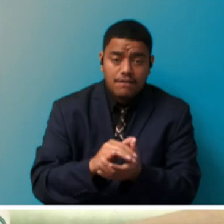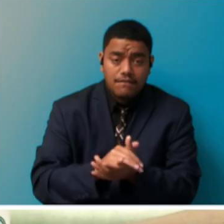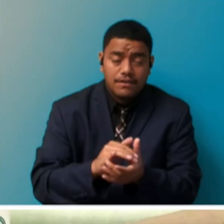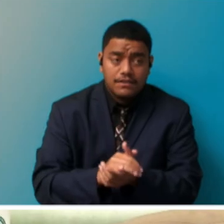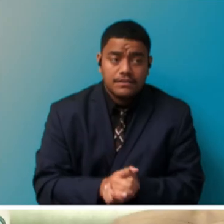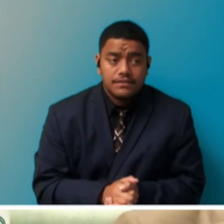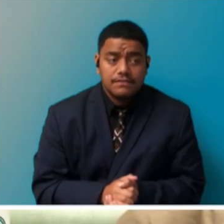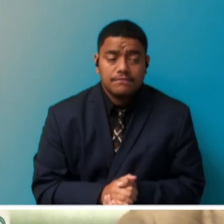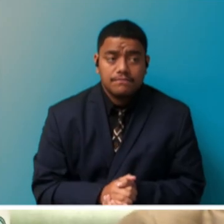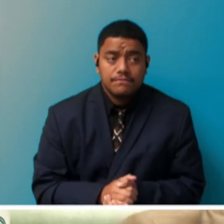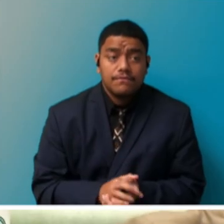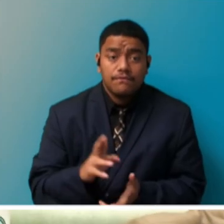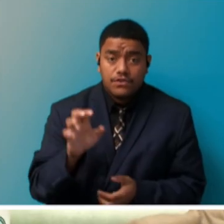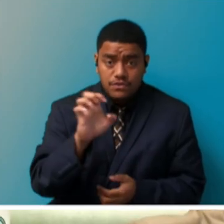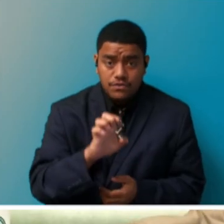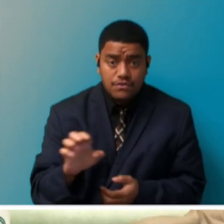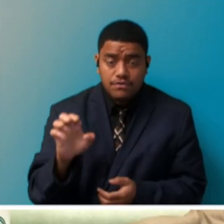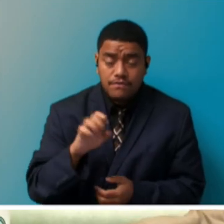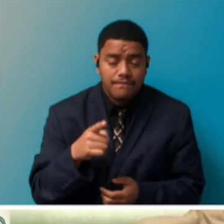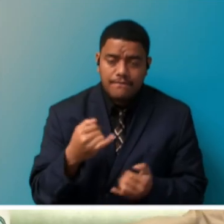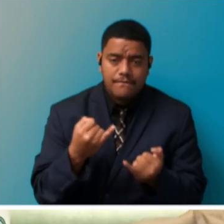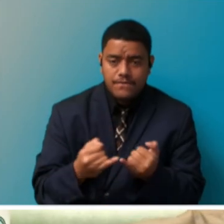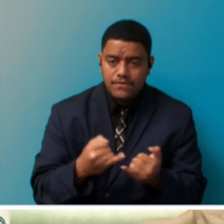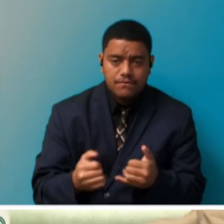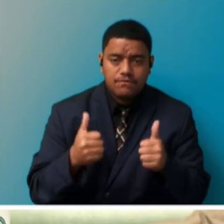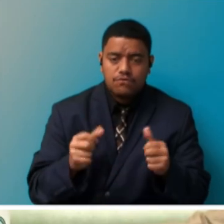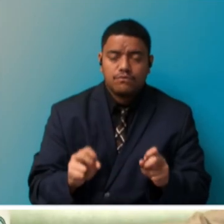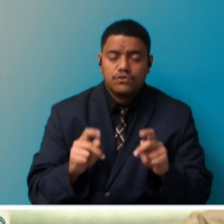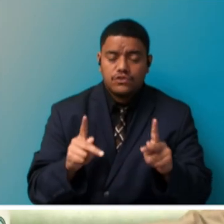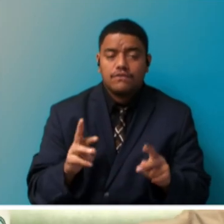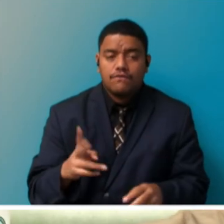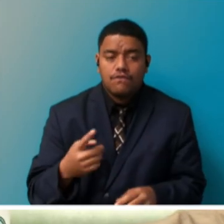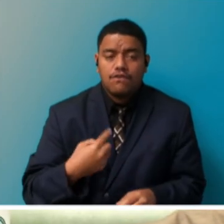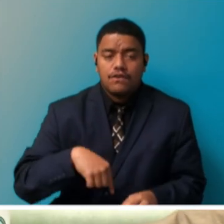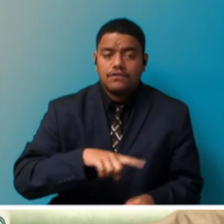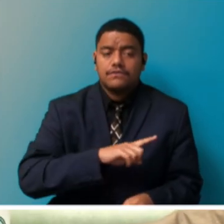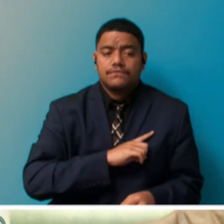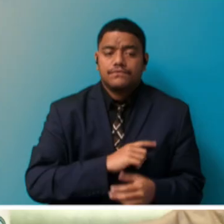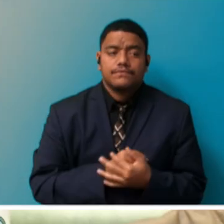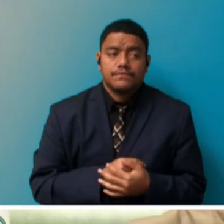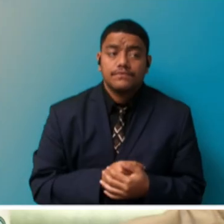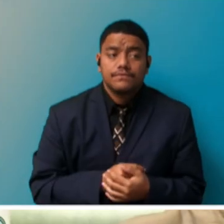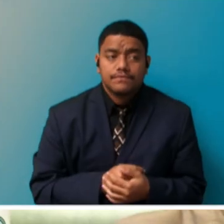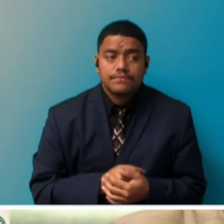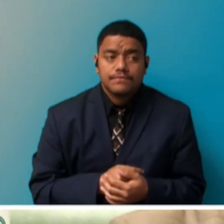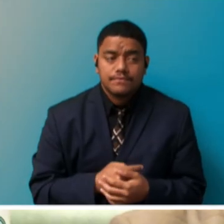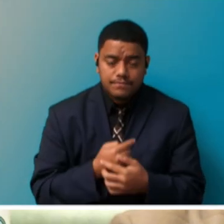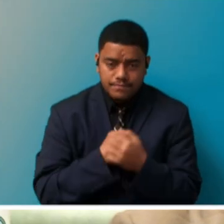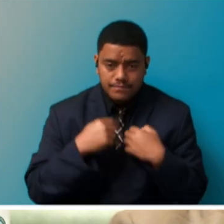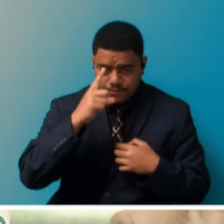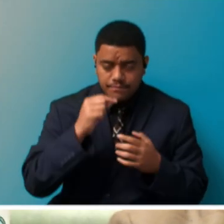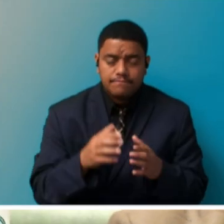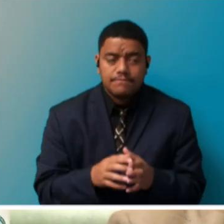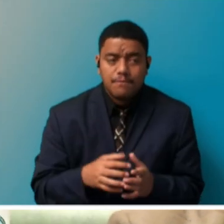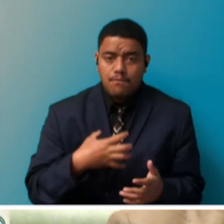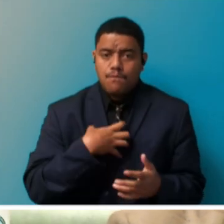in Europe is quite significant, and that will actually then broaden out